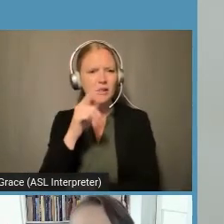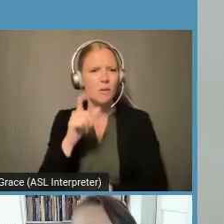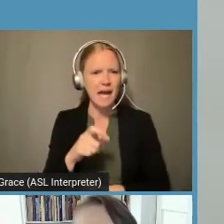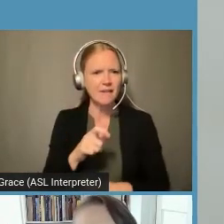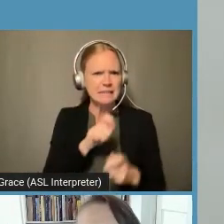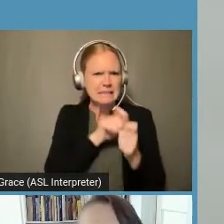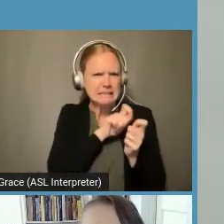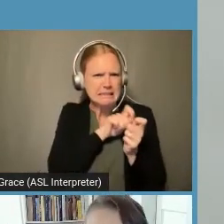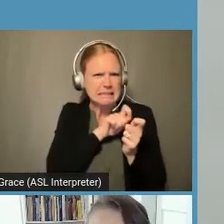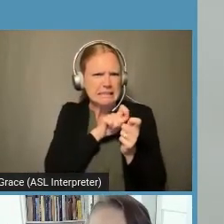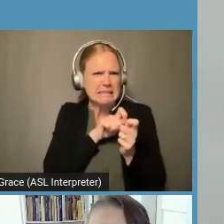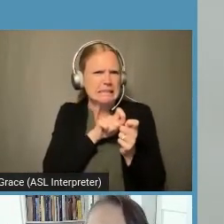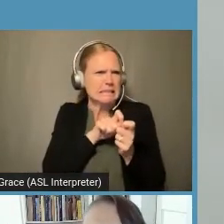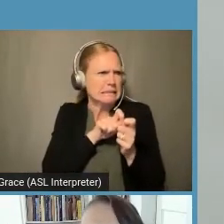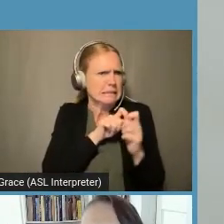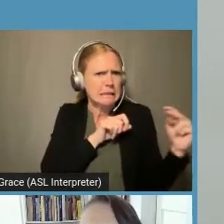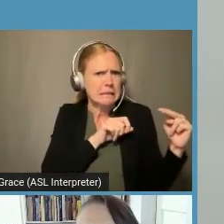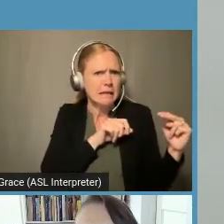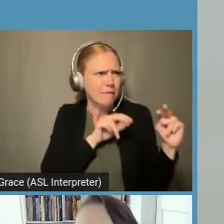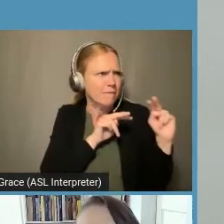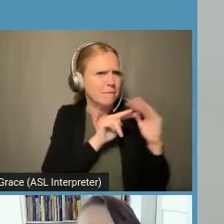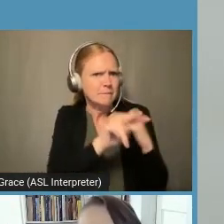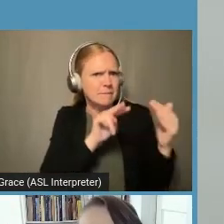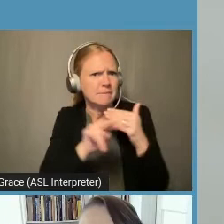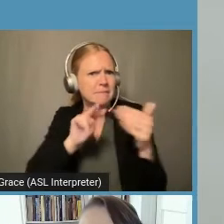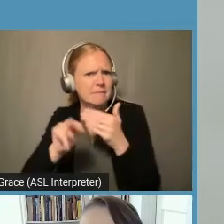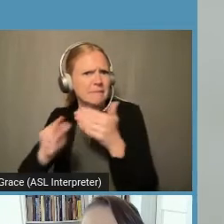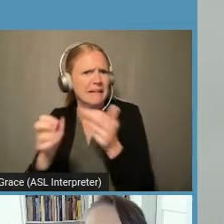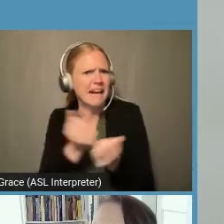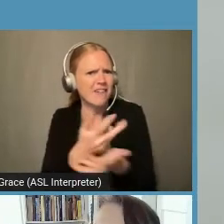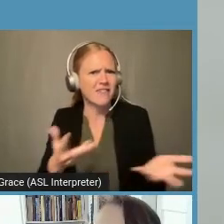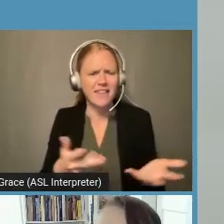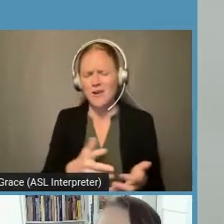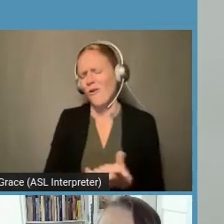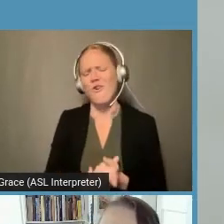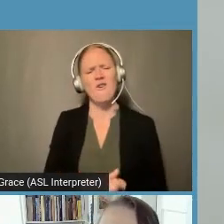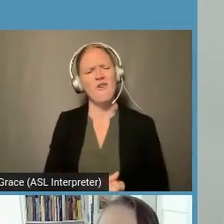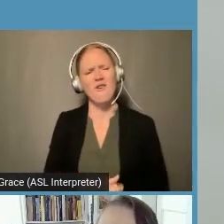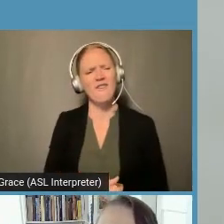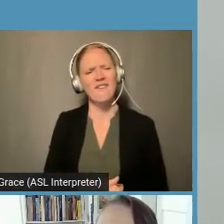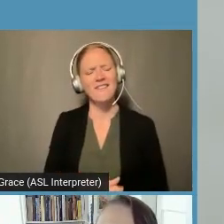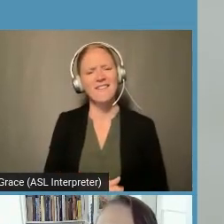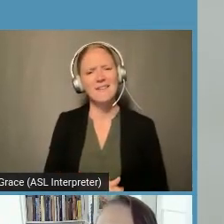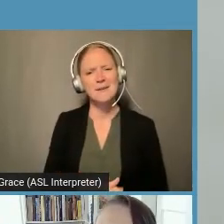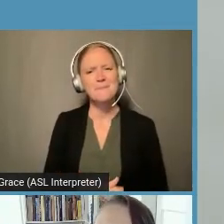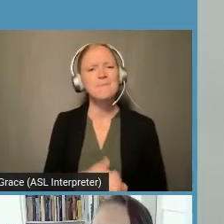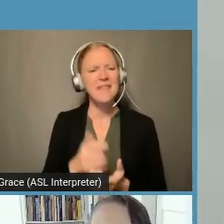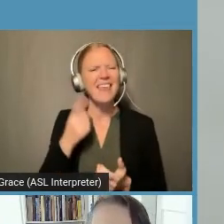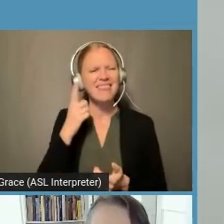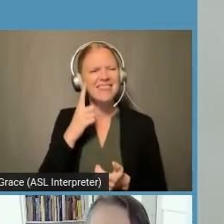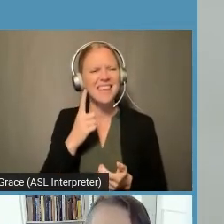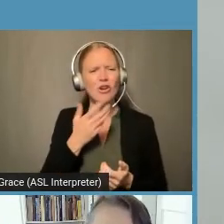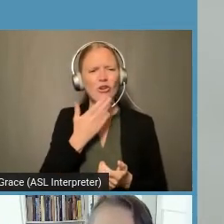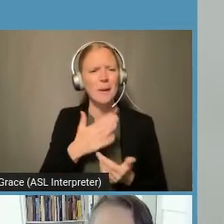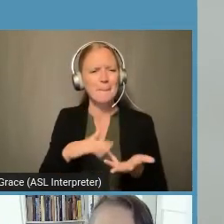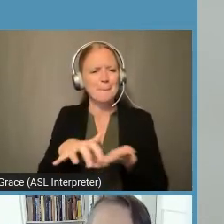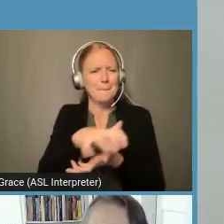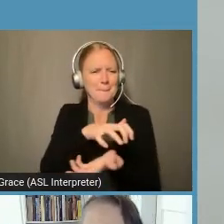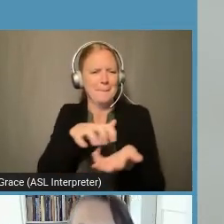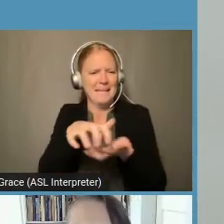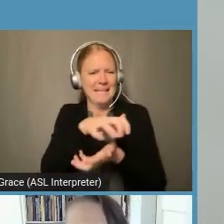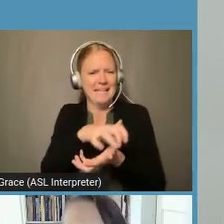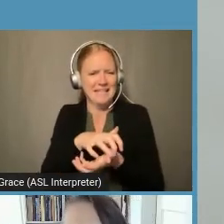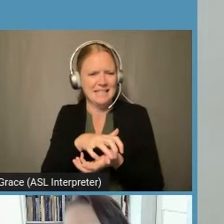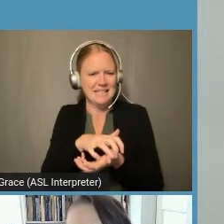blend. I've created a timeline template that gives you a look at if you are